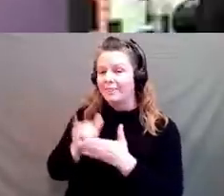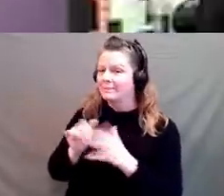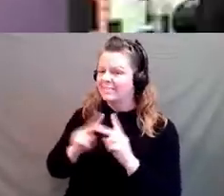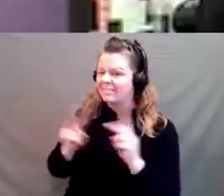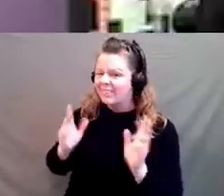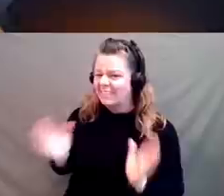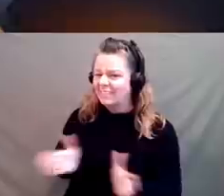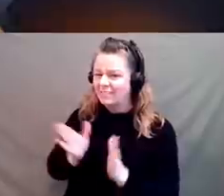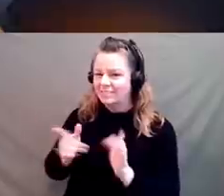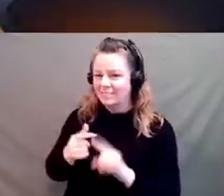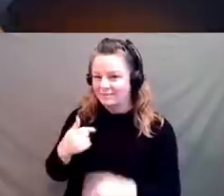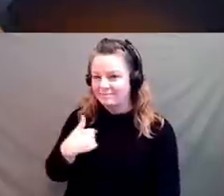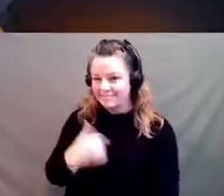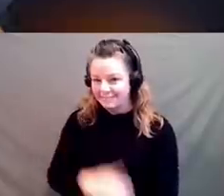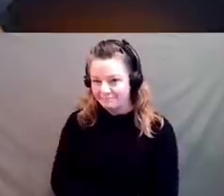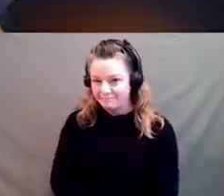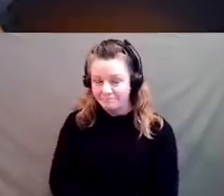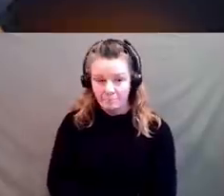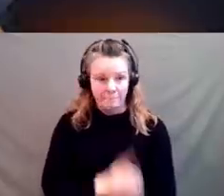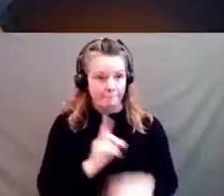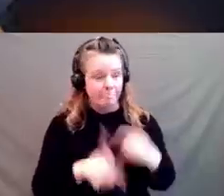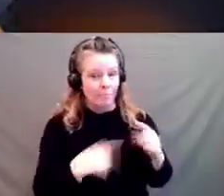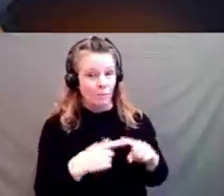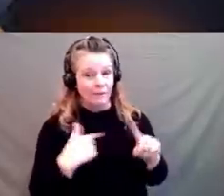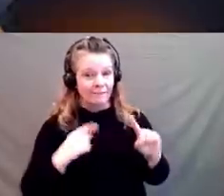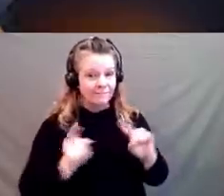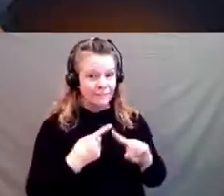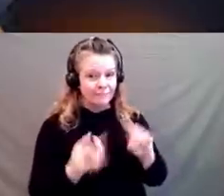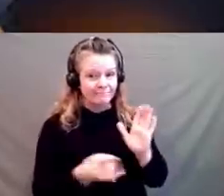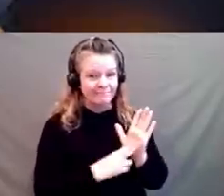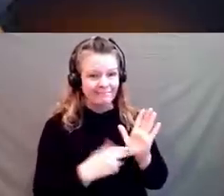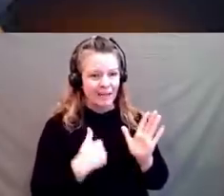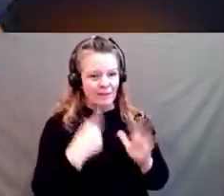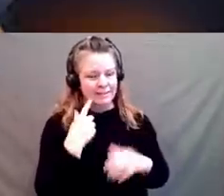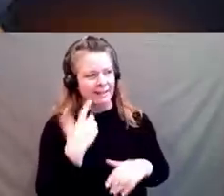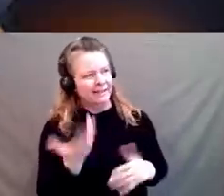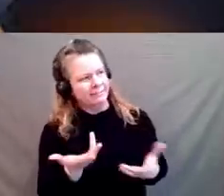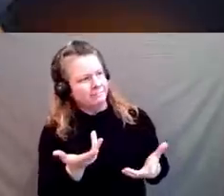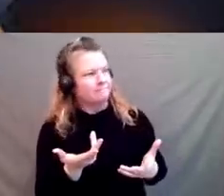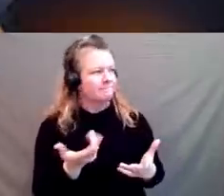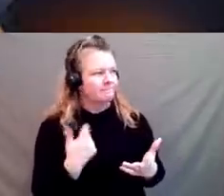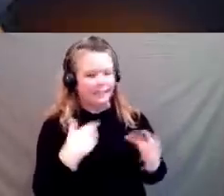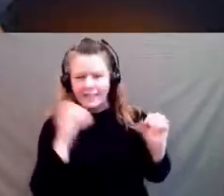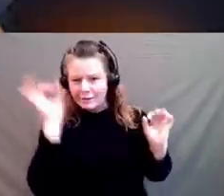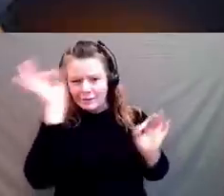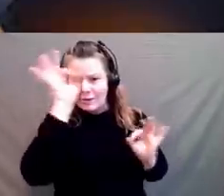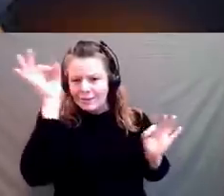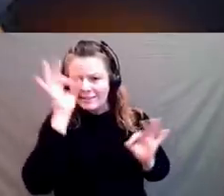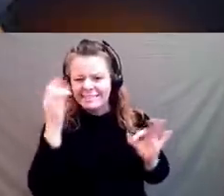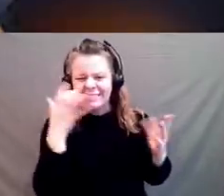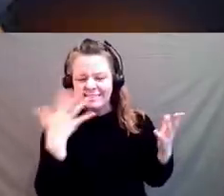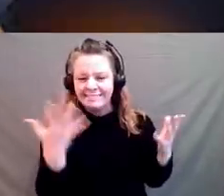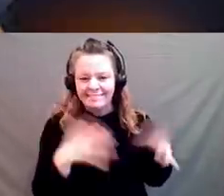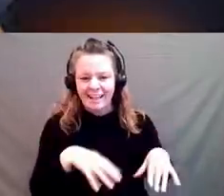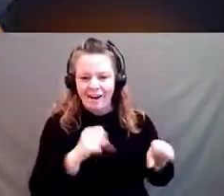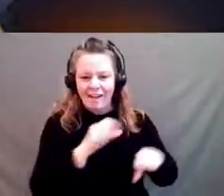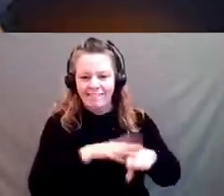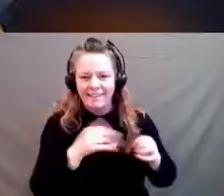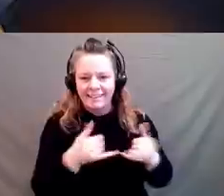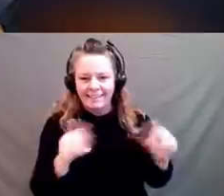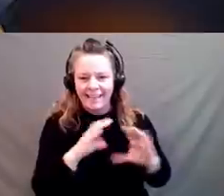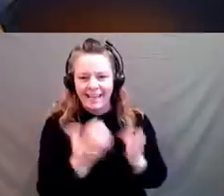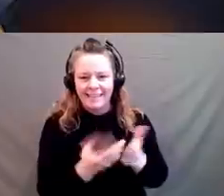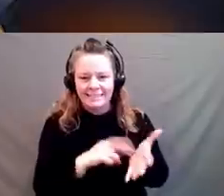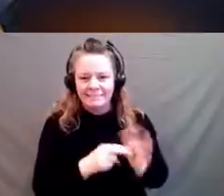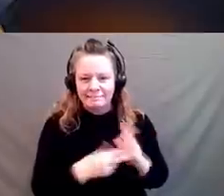to me. When I first enrolled, I was kind of like, I had no idea what it was to take an online class.